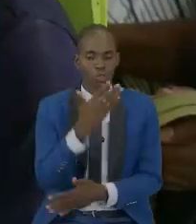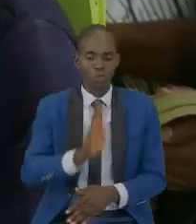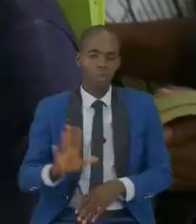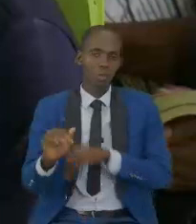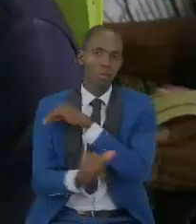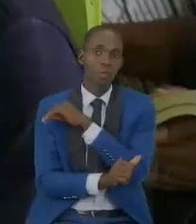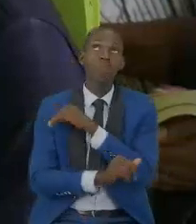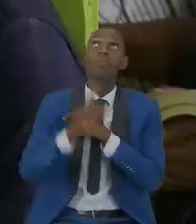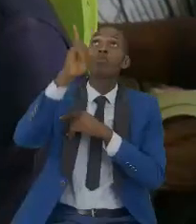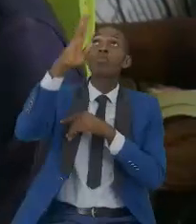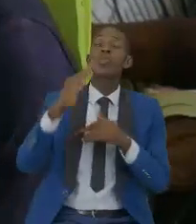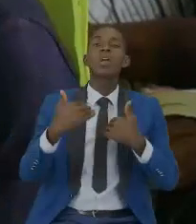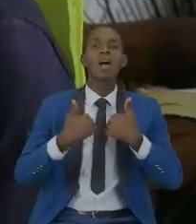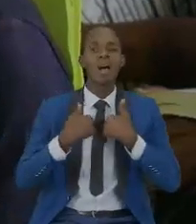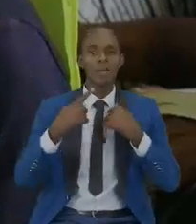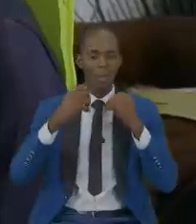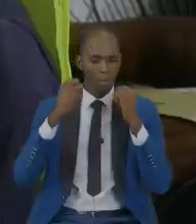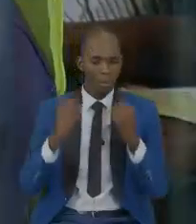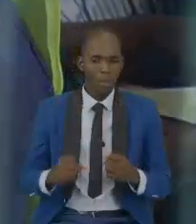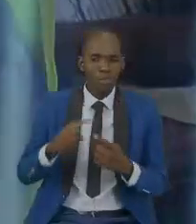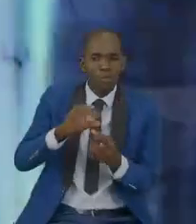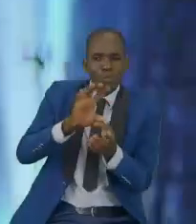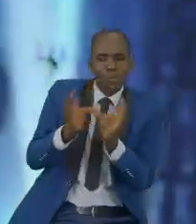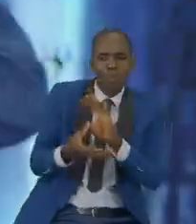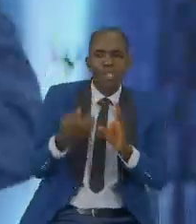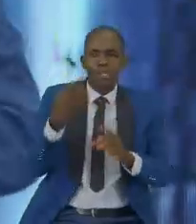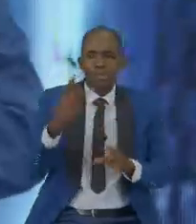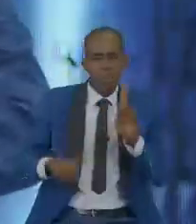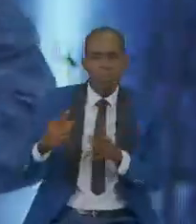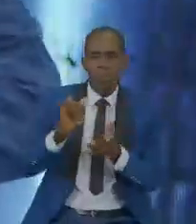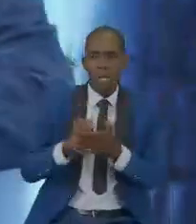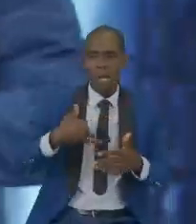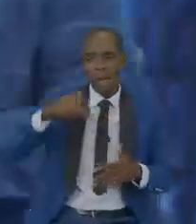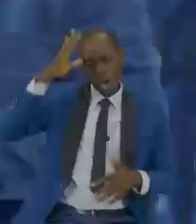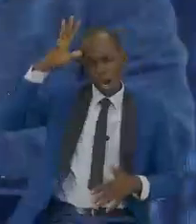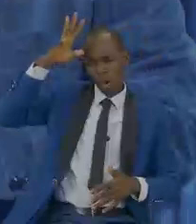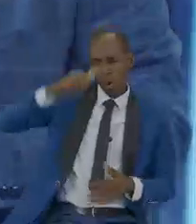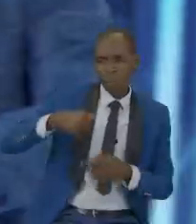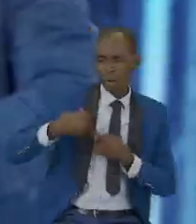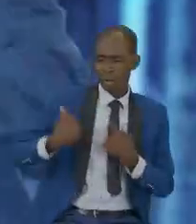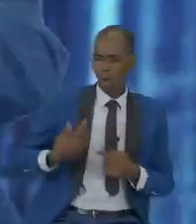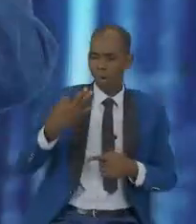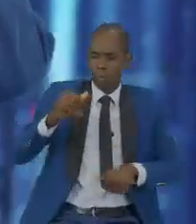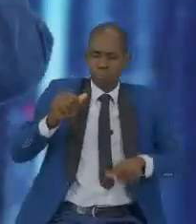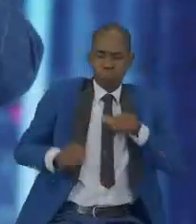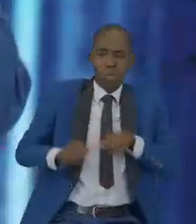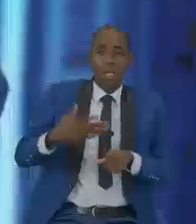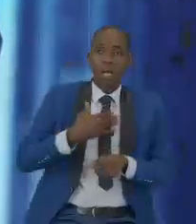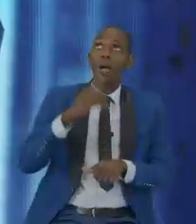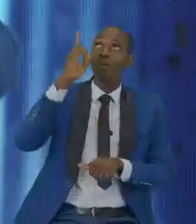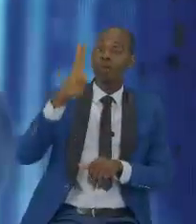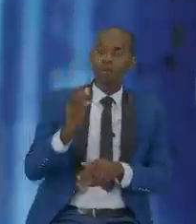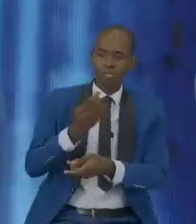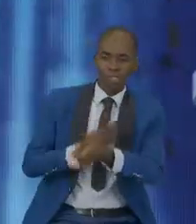to convert the people that have the stony heart of unbelief and give them the trusting